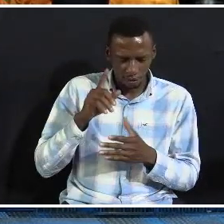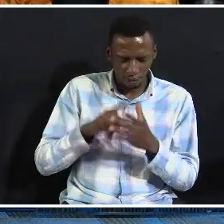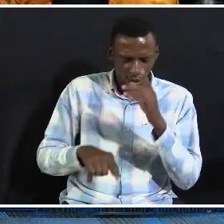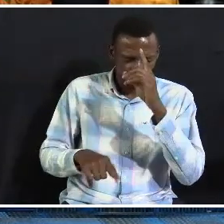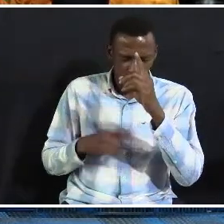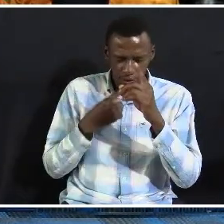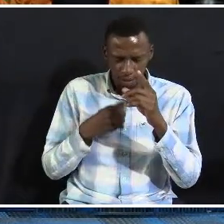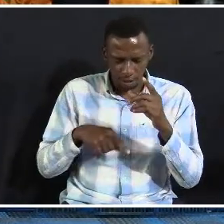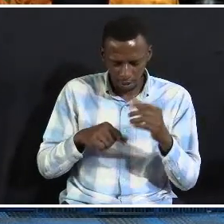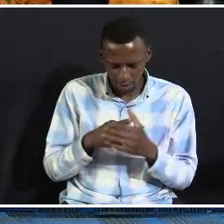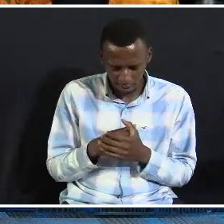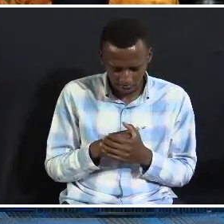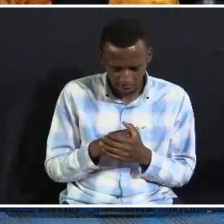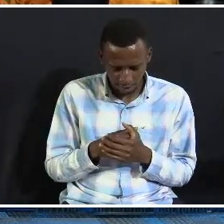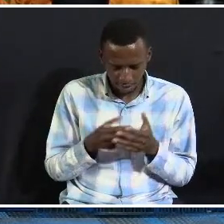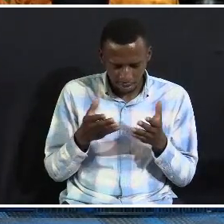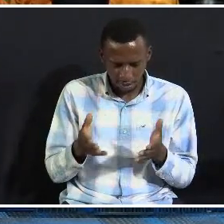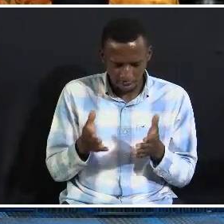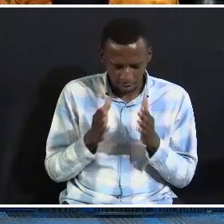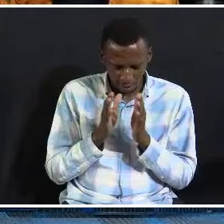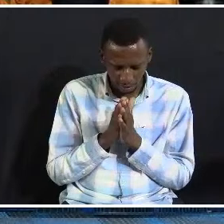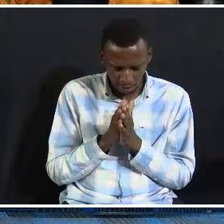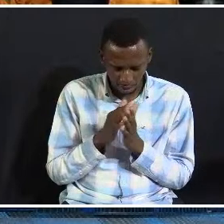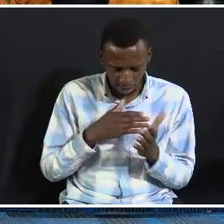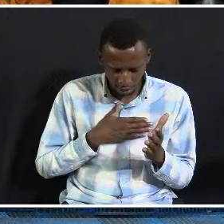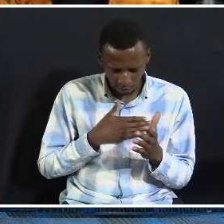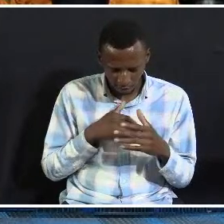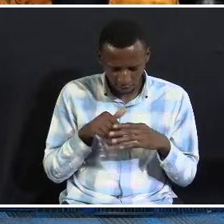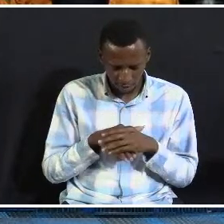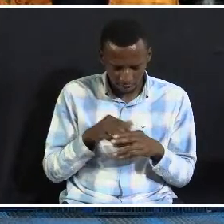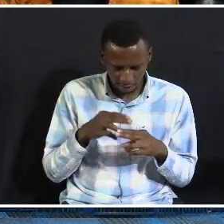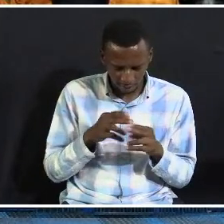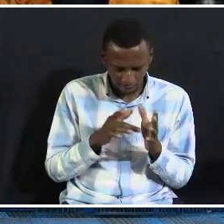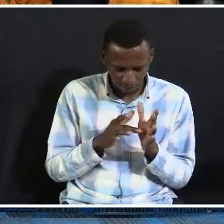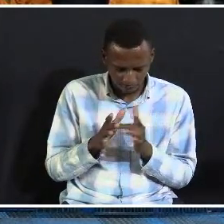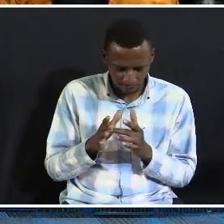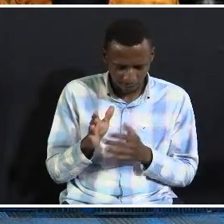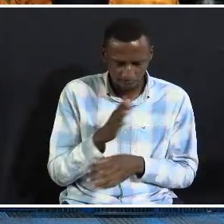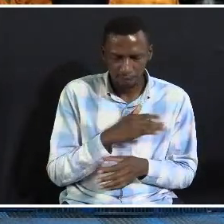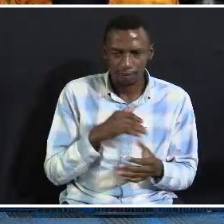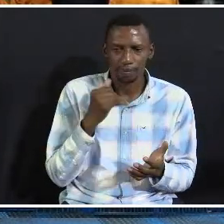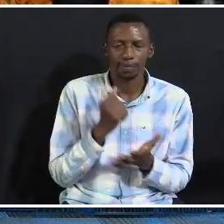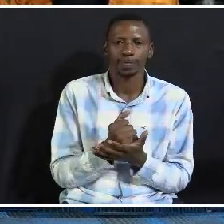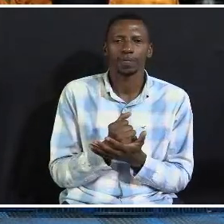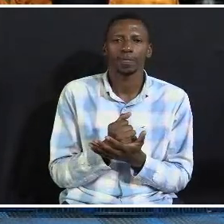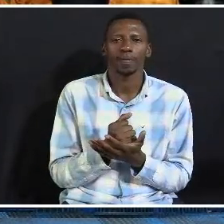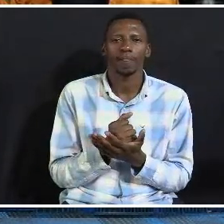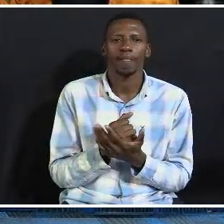This is our prayer in Jesus' name. Amen.